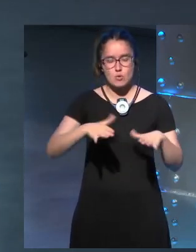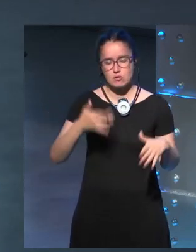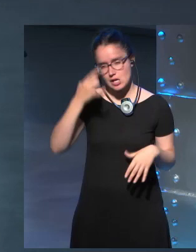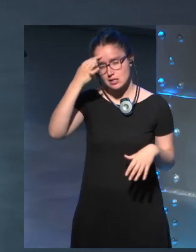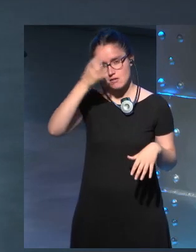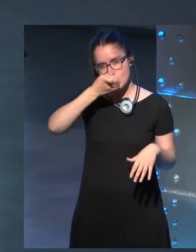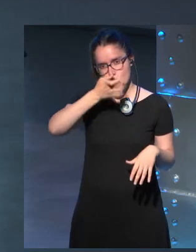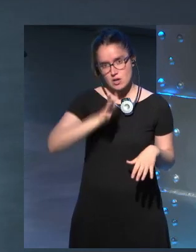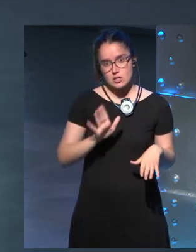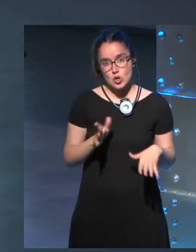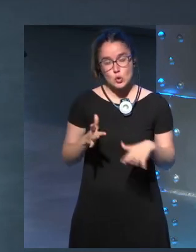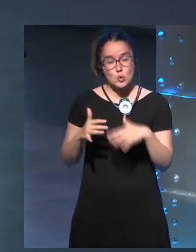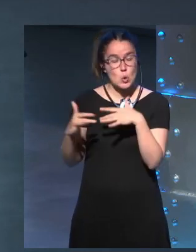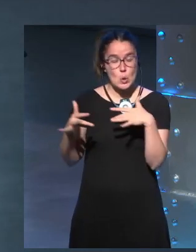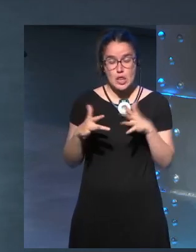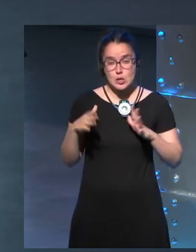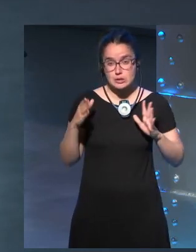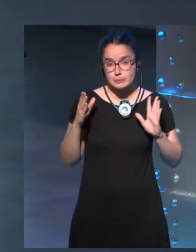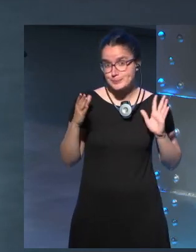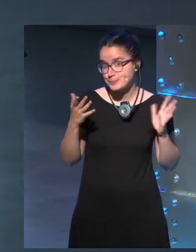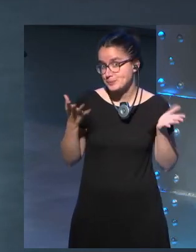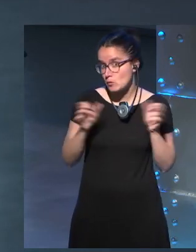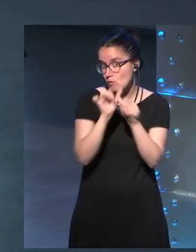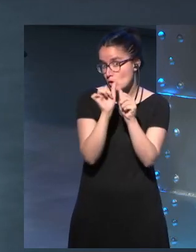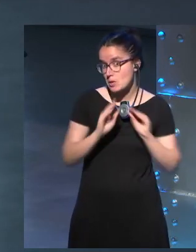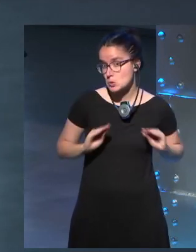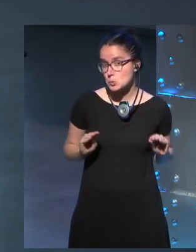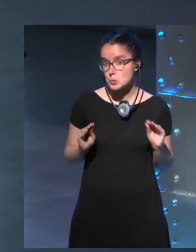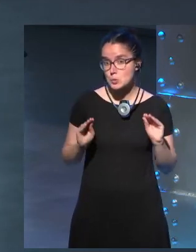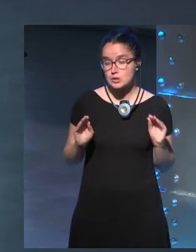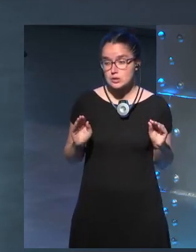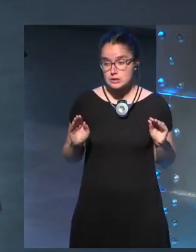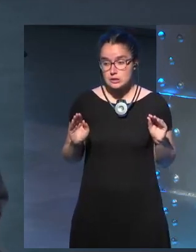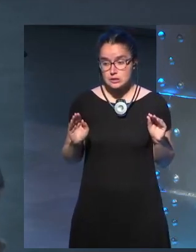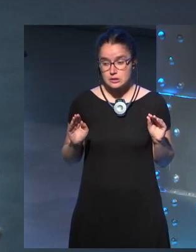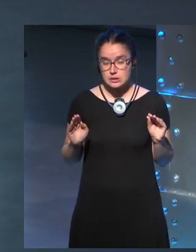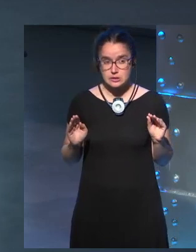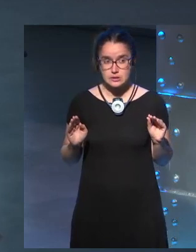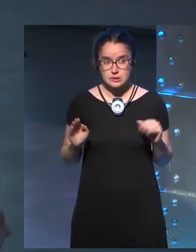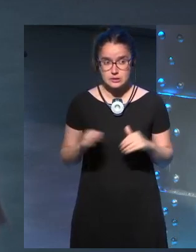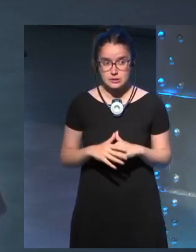Players like that, you know. Así que secretamente alguna vez has admirado al...